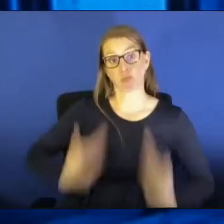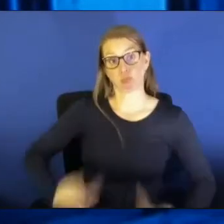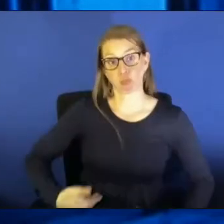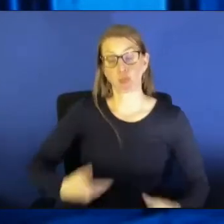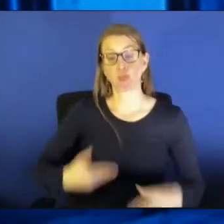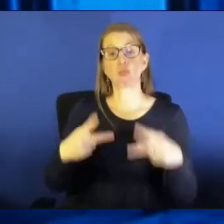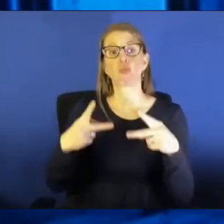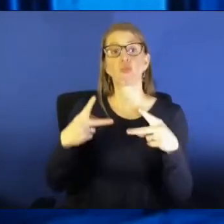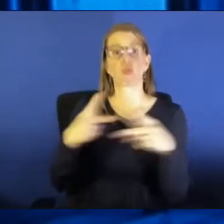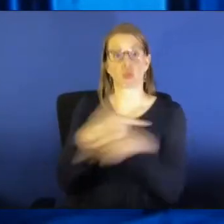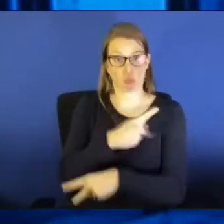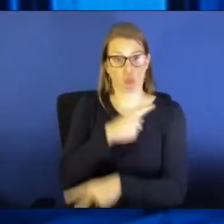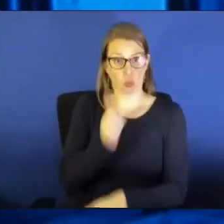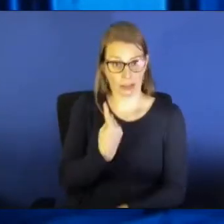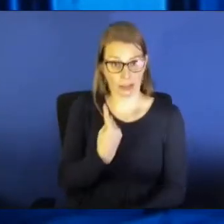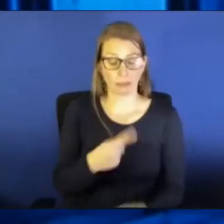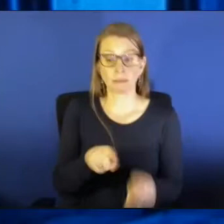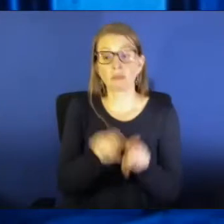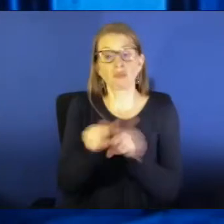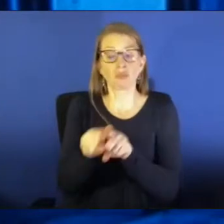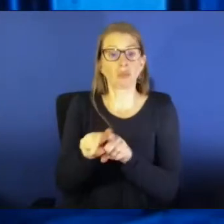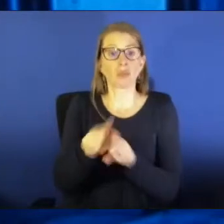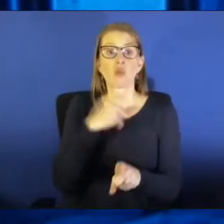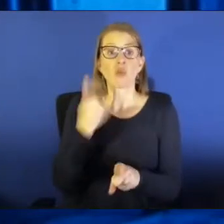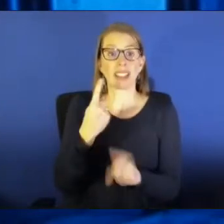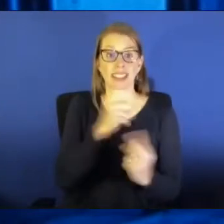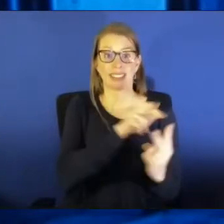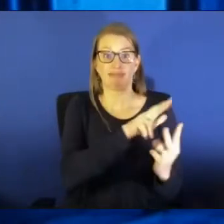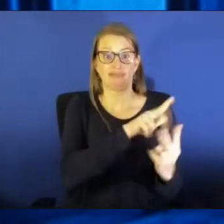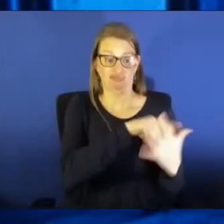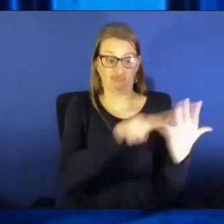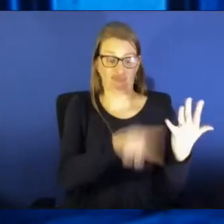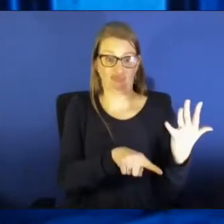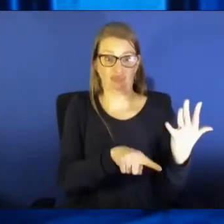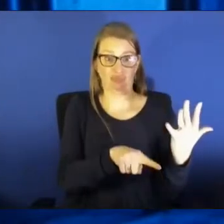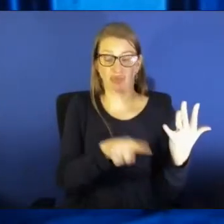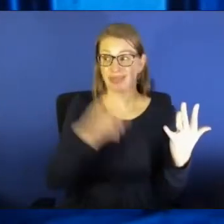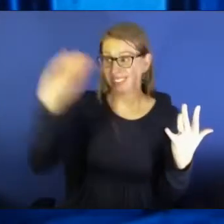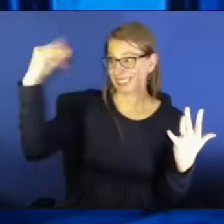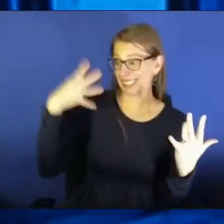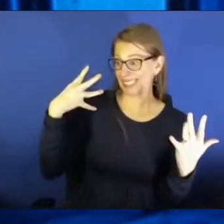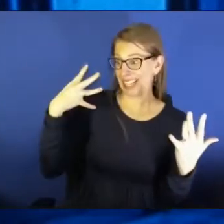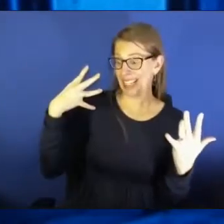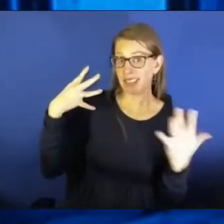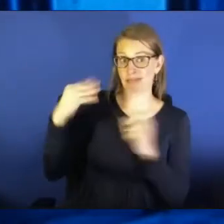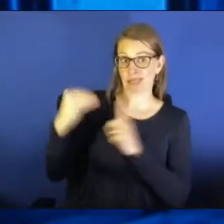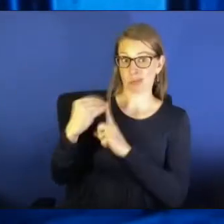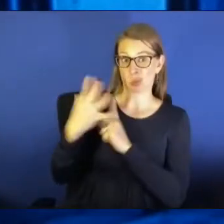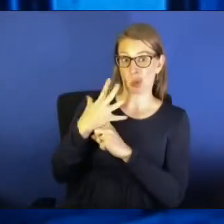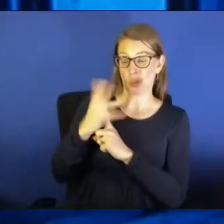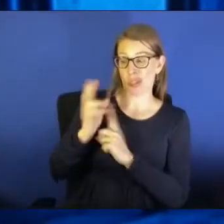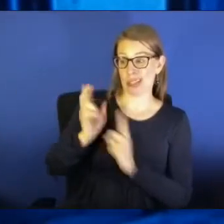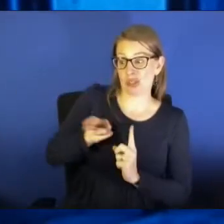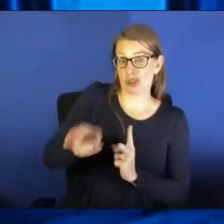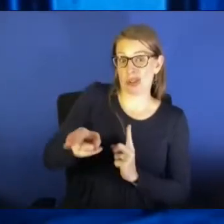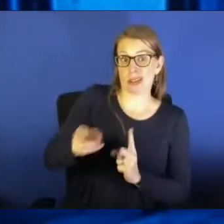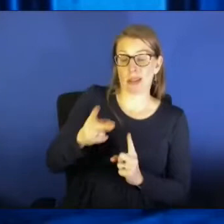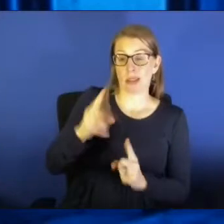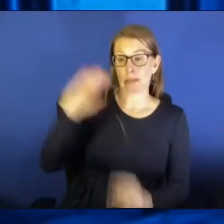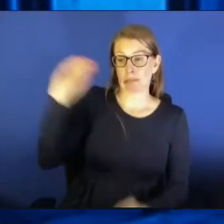risk factors with the sun exposure history that a patient has. We know blistering